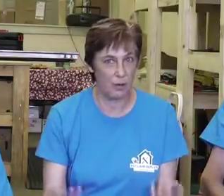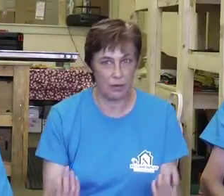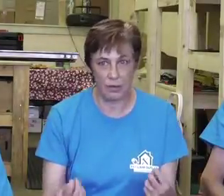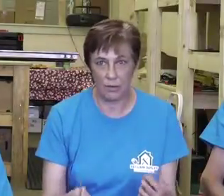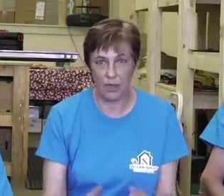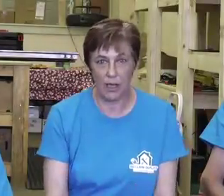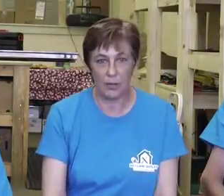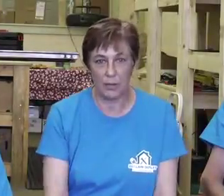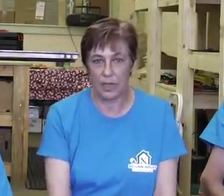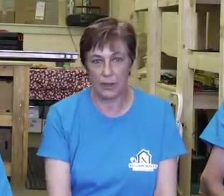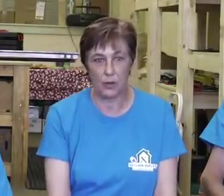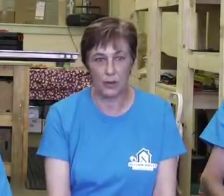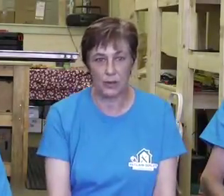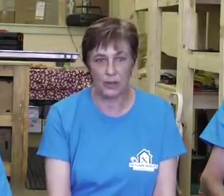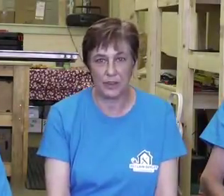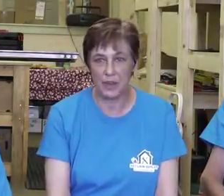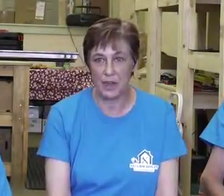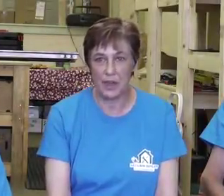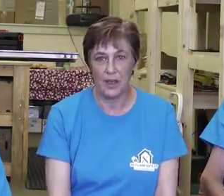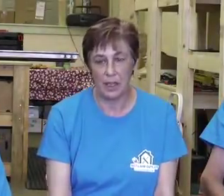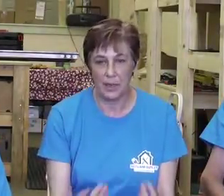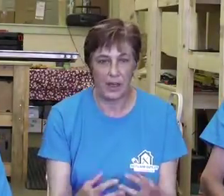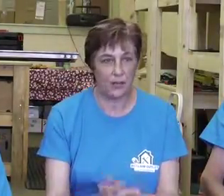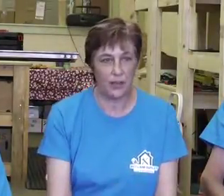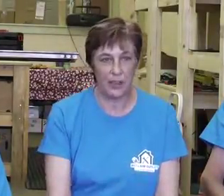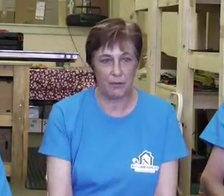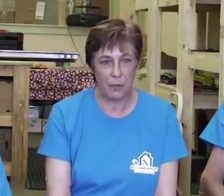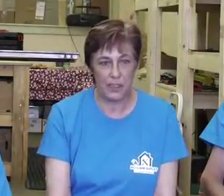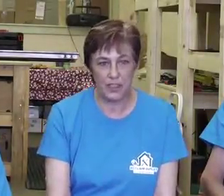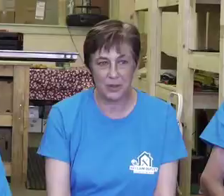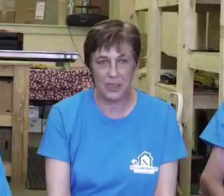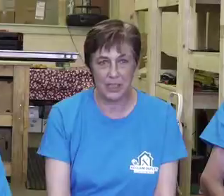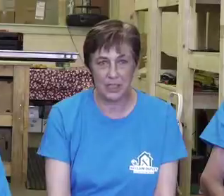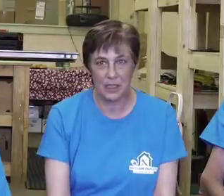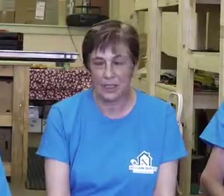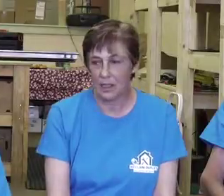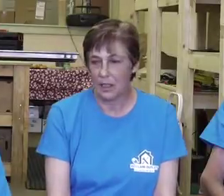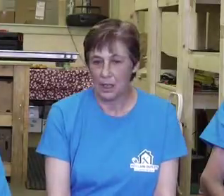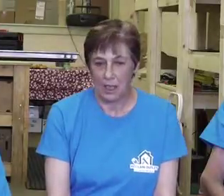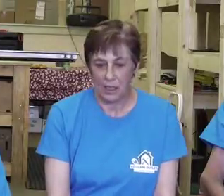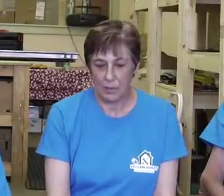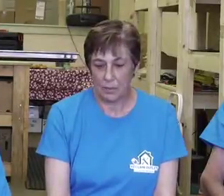in running their own business, come down for an information meeting.